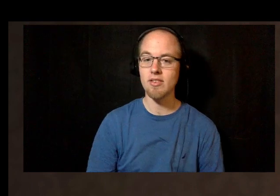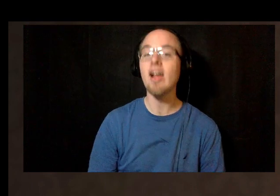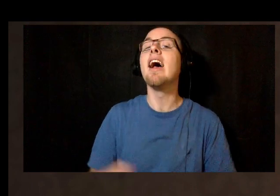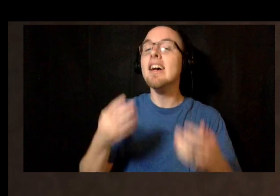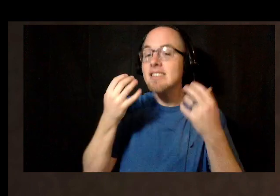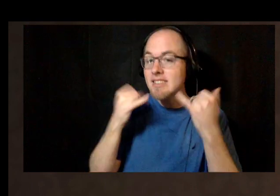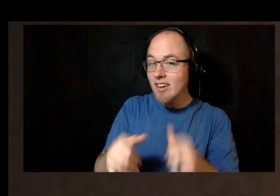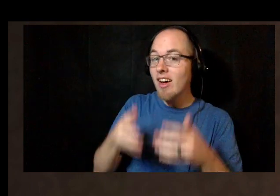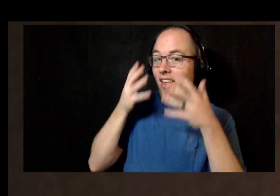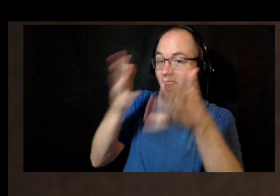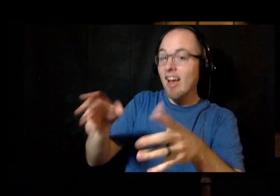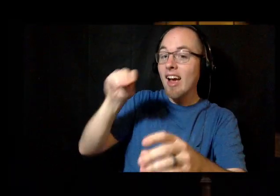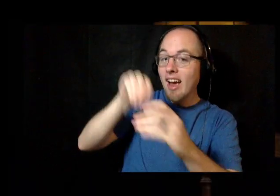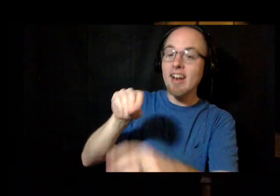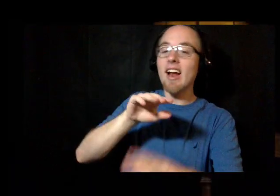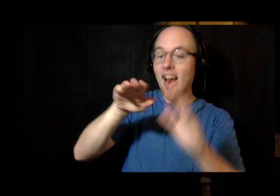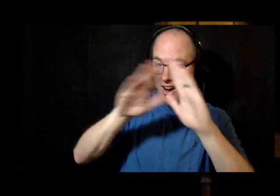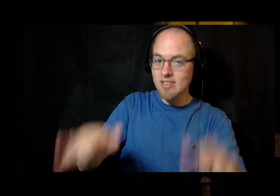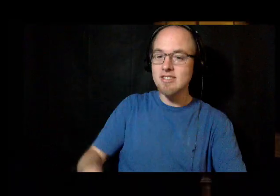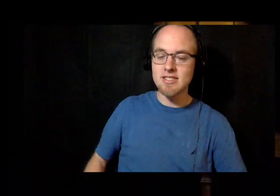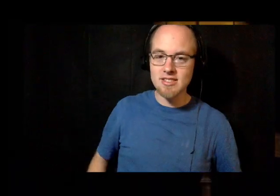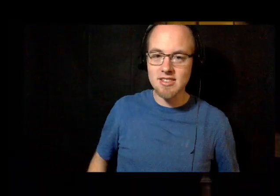there.